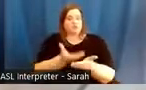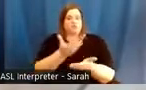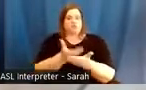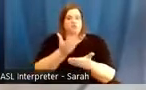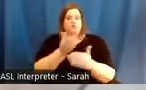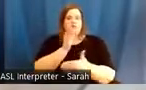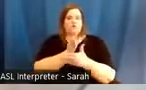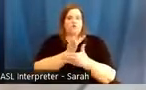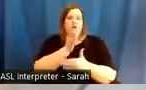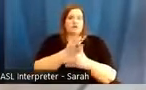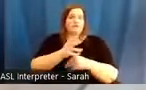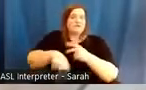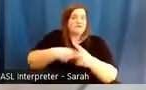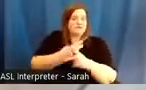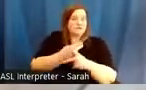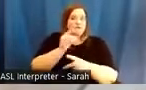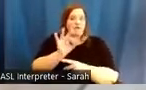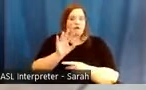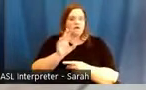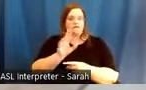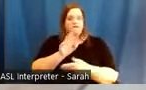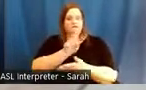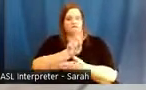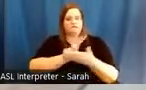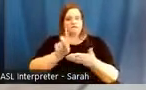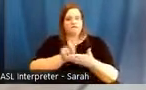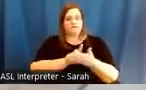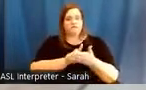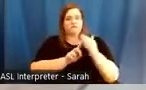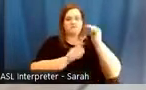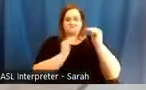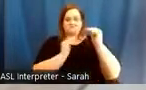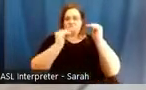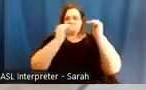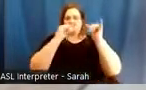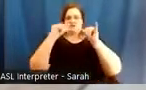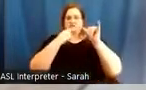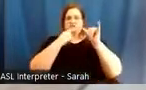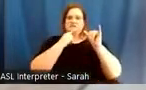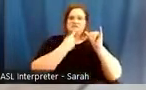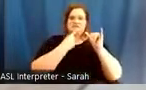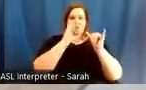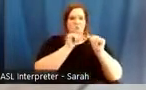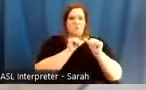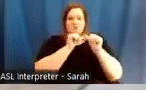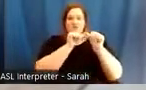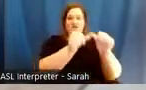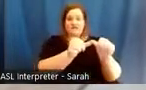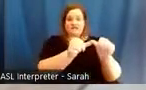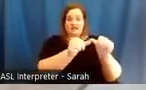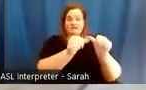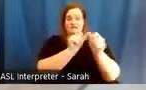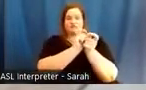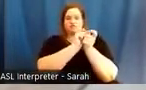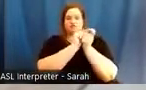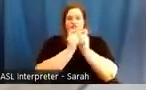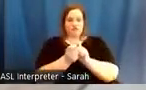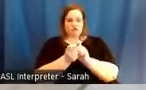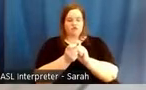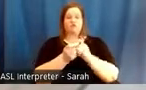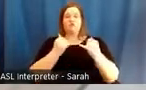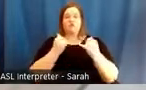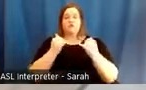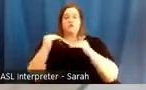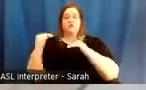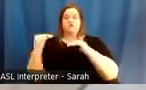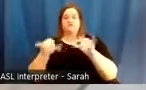form of discrimination, to lower it from the current very high standard of severe or pervasive, to a standard where you can